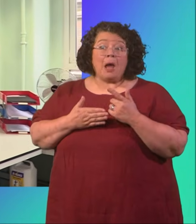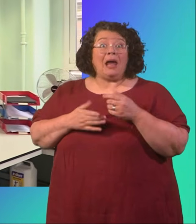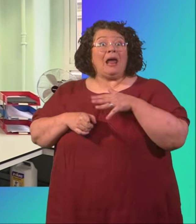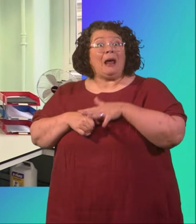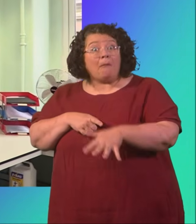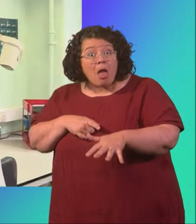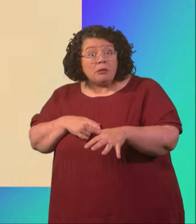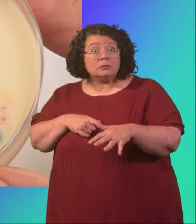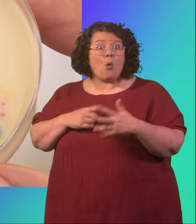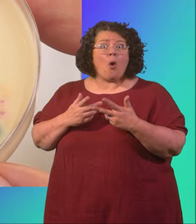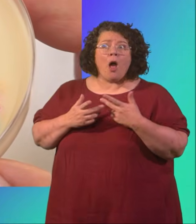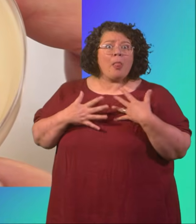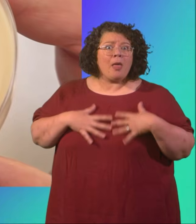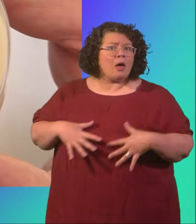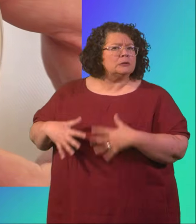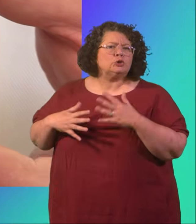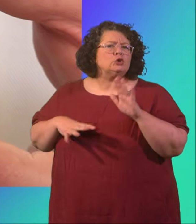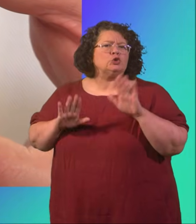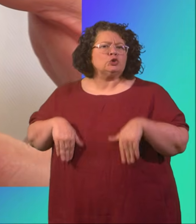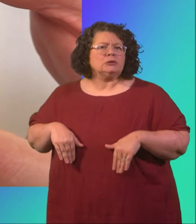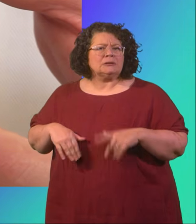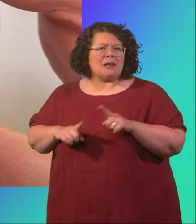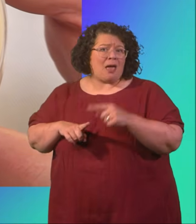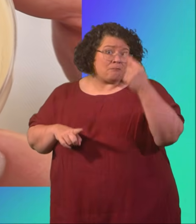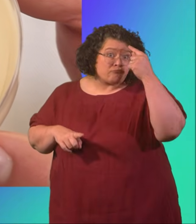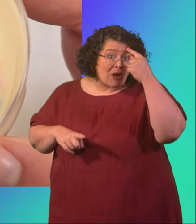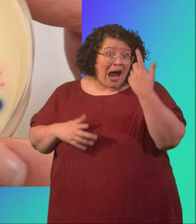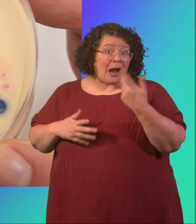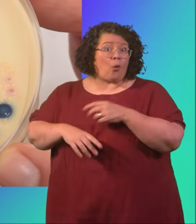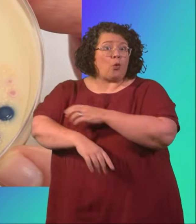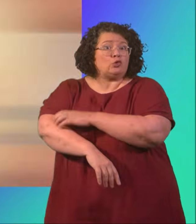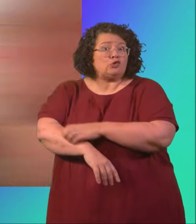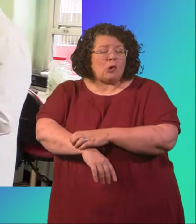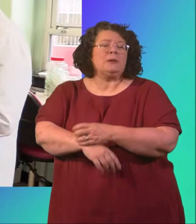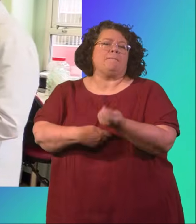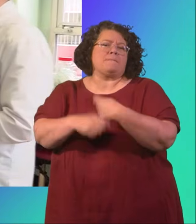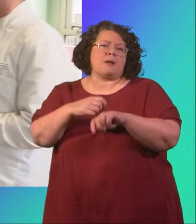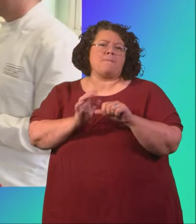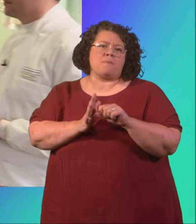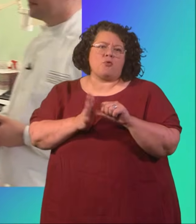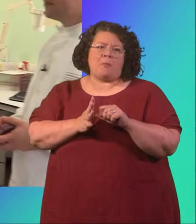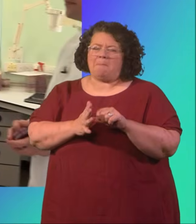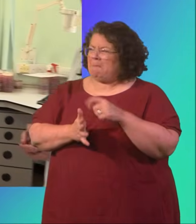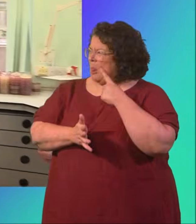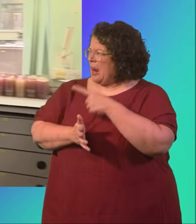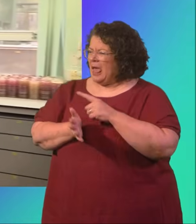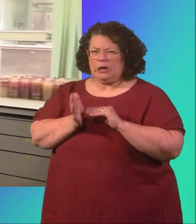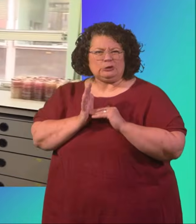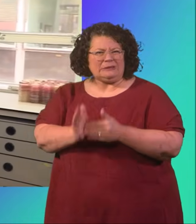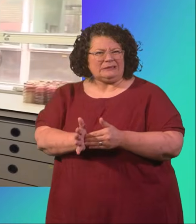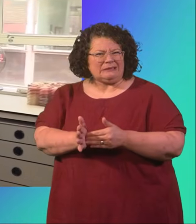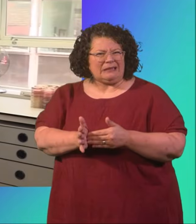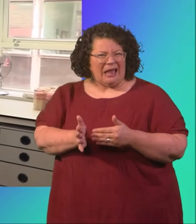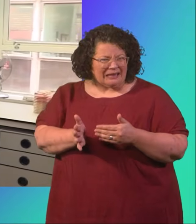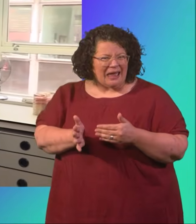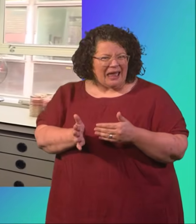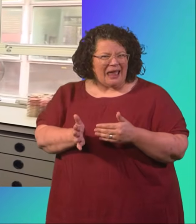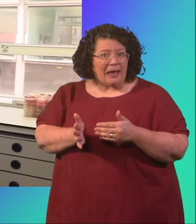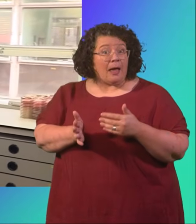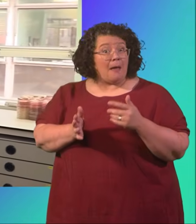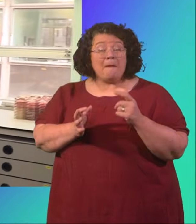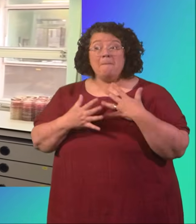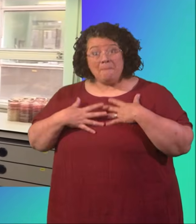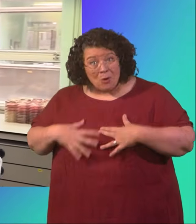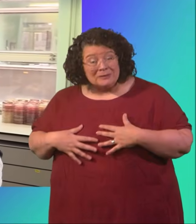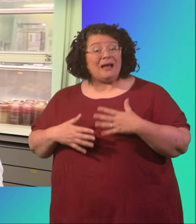that it can cause problems. This one looks like cheesecake. Yummy. So our bodies are covered in bacteria, but that's not